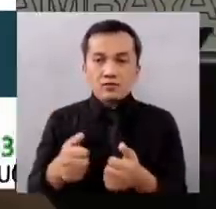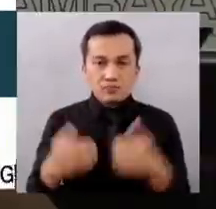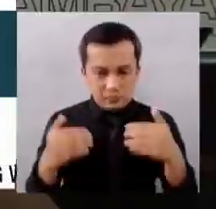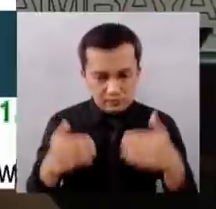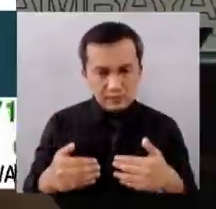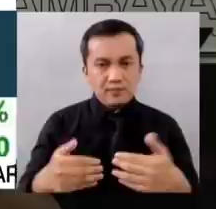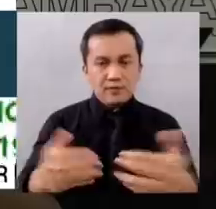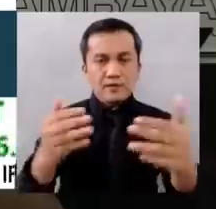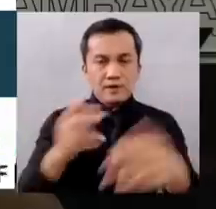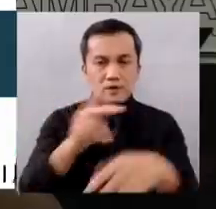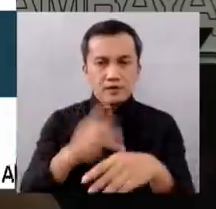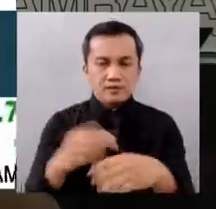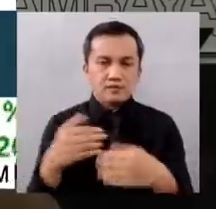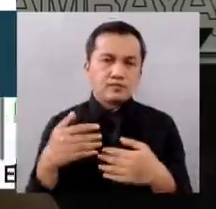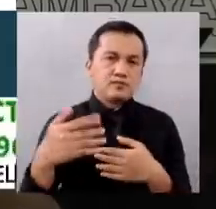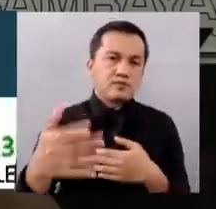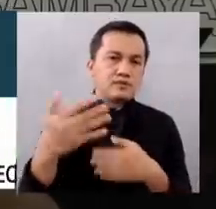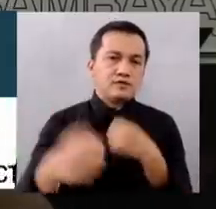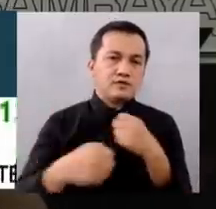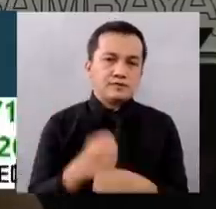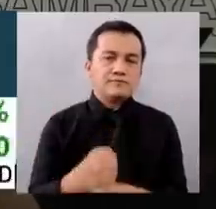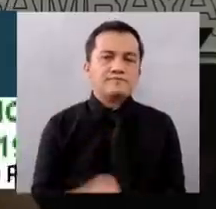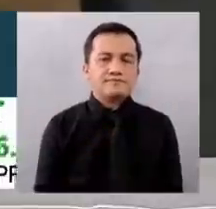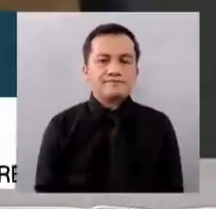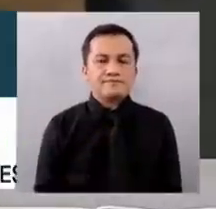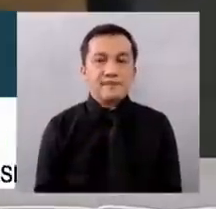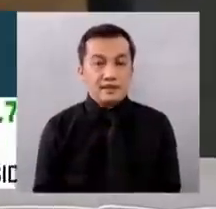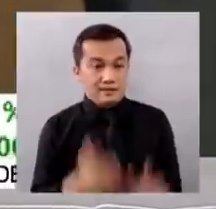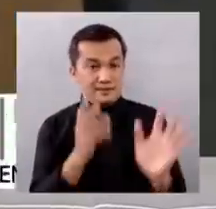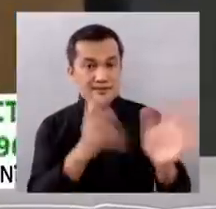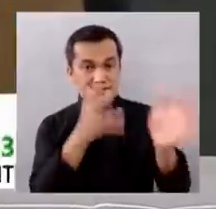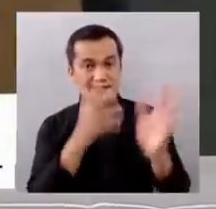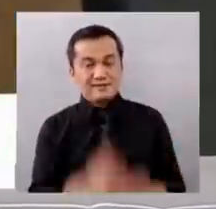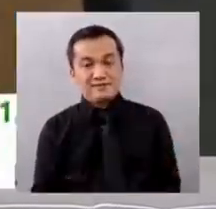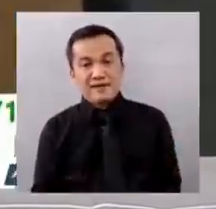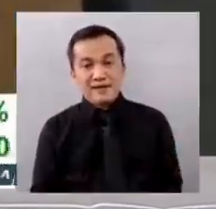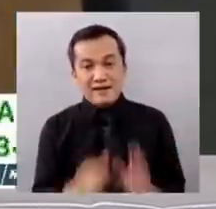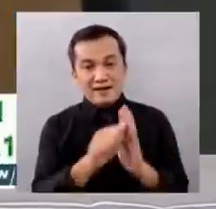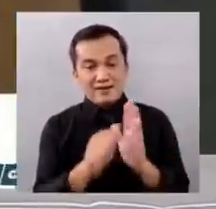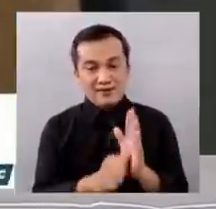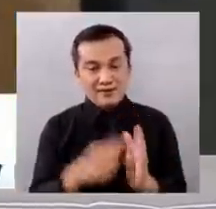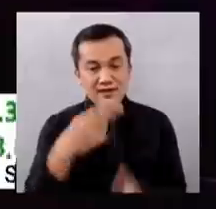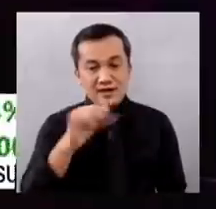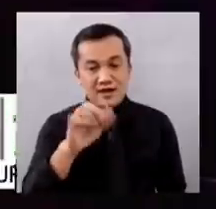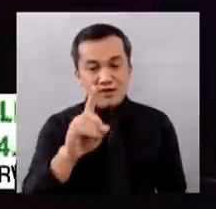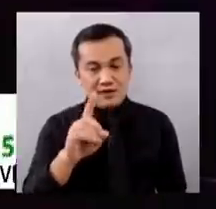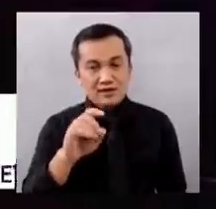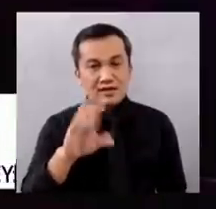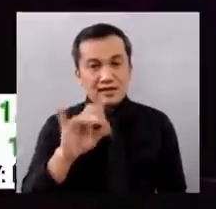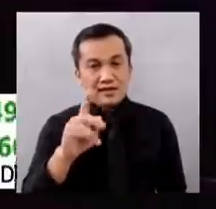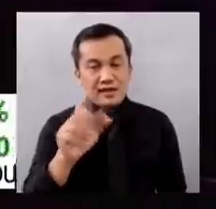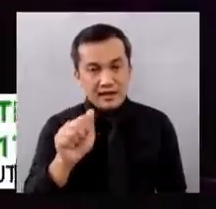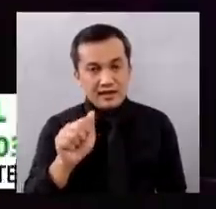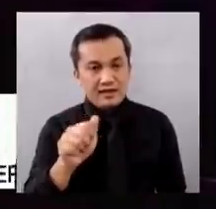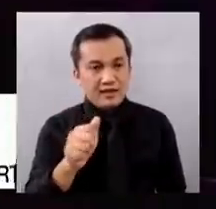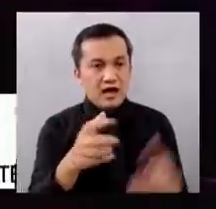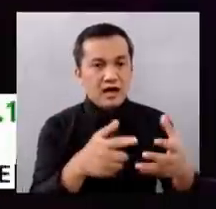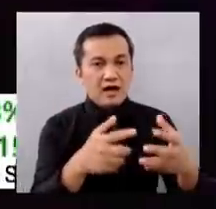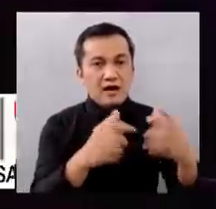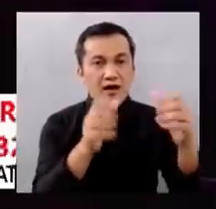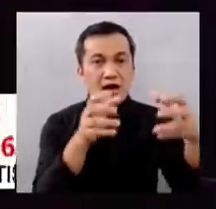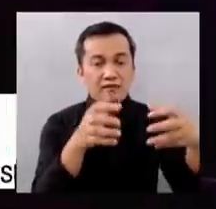from 2022. All right, we're going to have to leave it at that. Attorney Howard Calieja there, convener of Opposition Coalition Isang